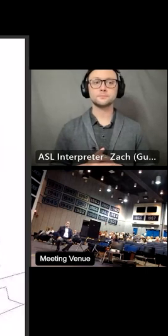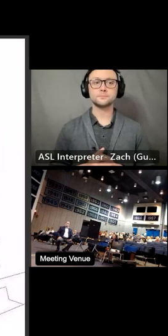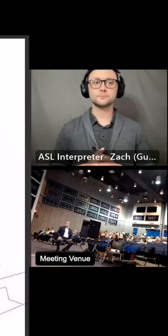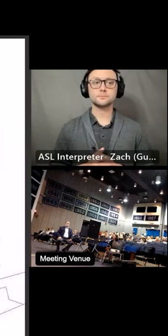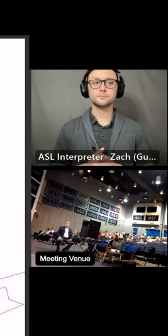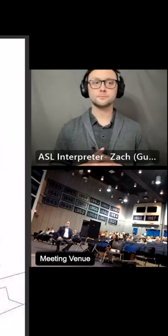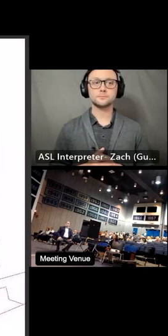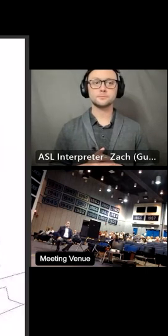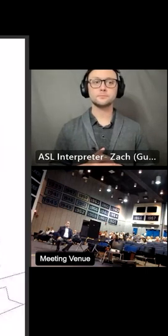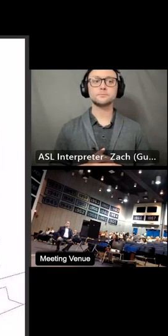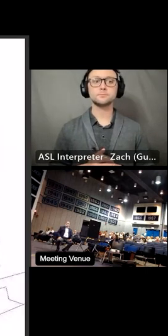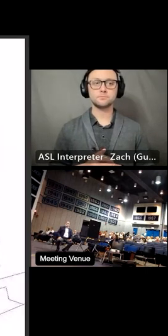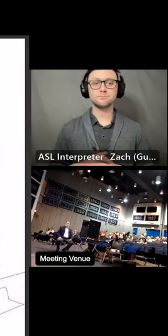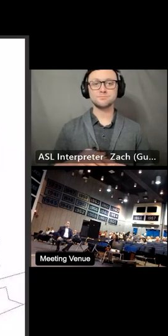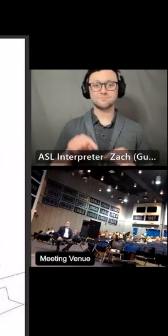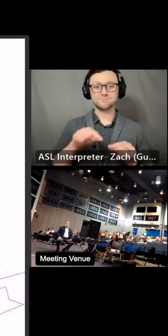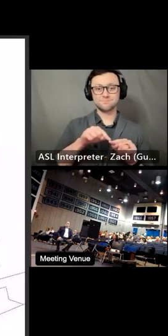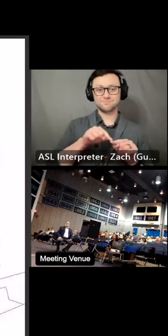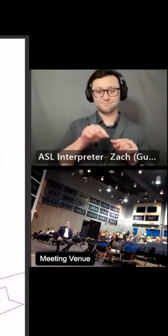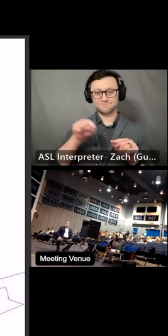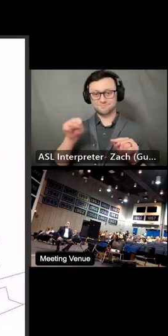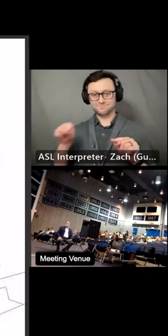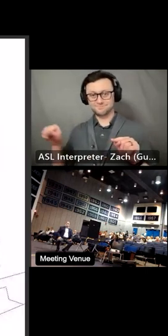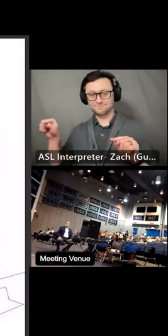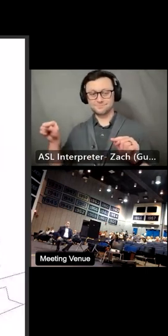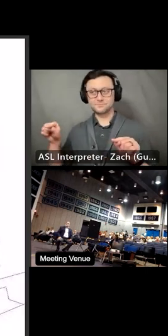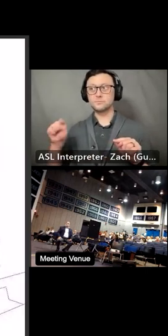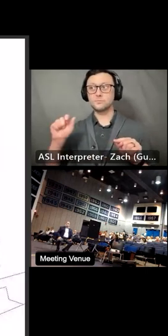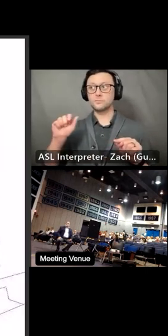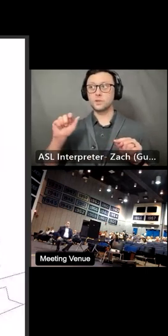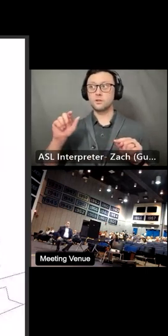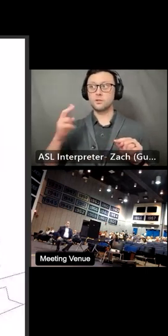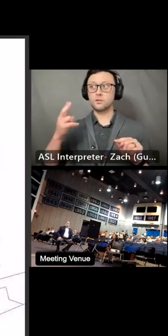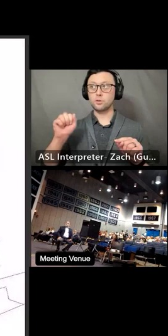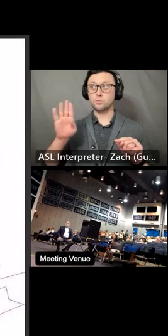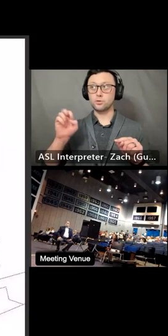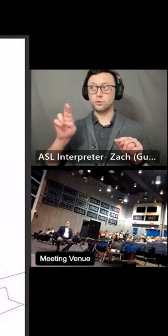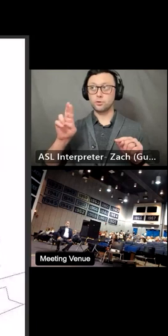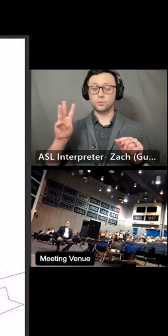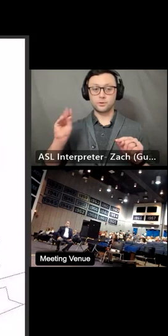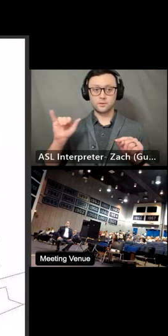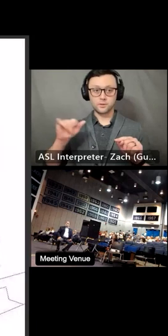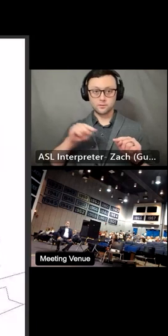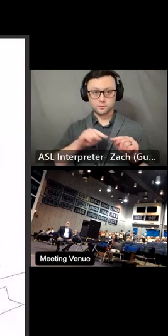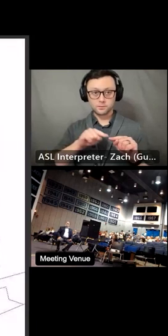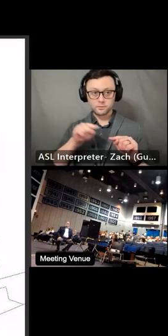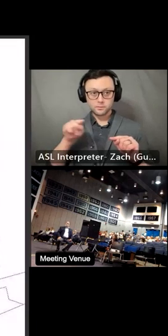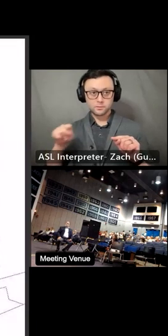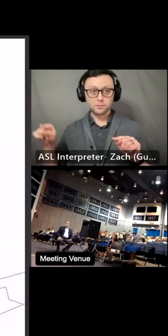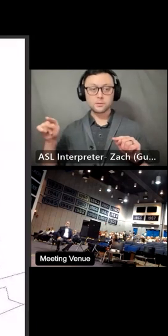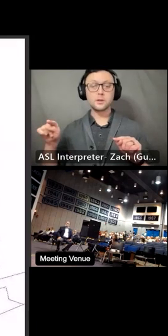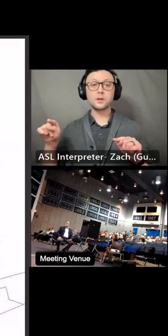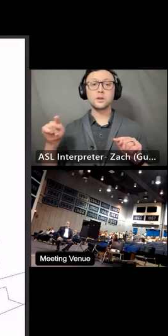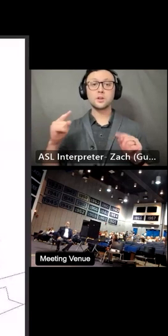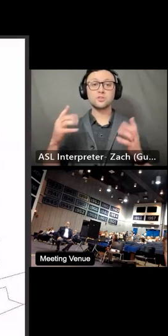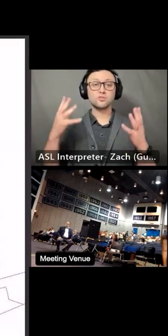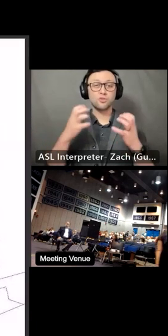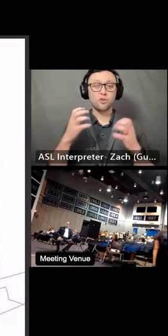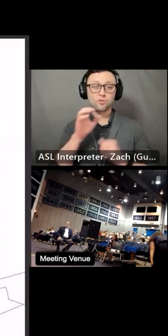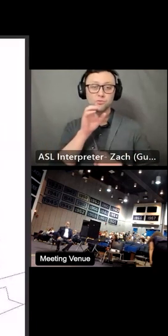that 500 Arborway parcel, the first level of which is highlighted in the darker orange, would